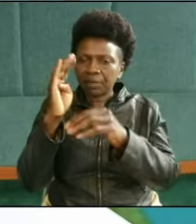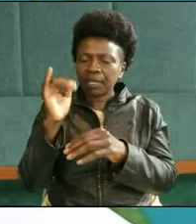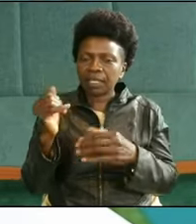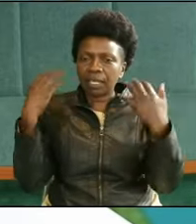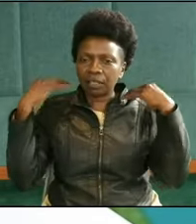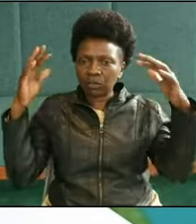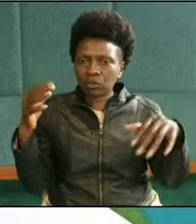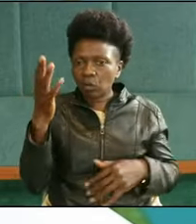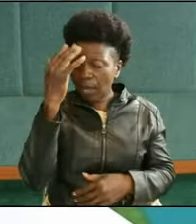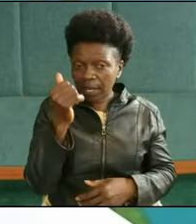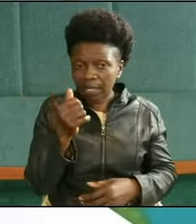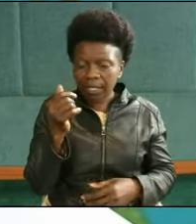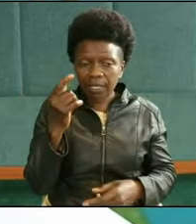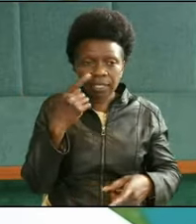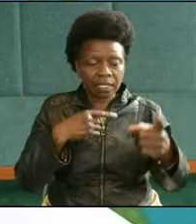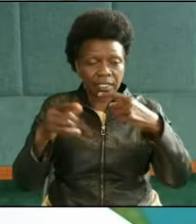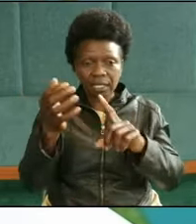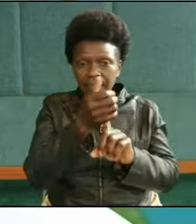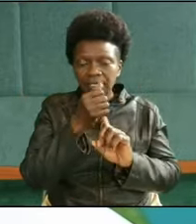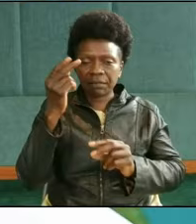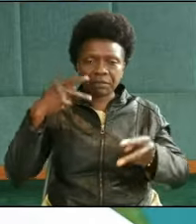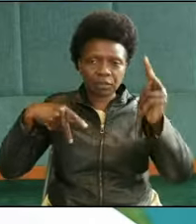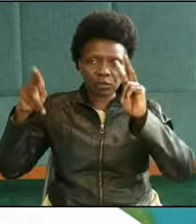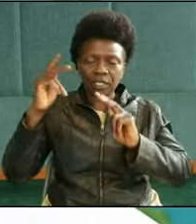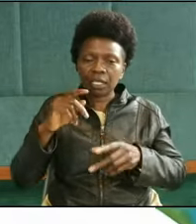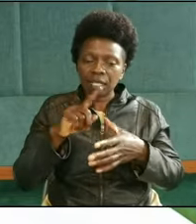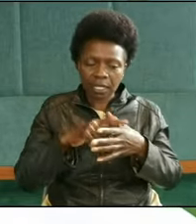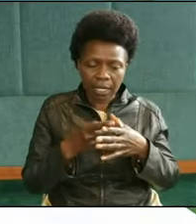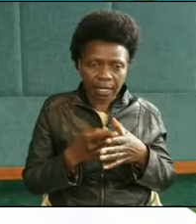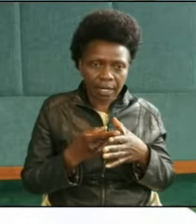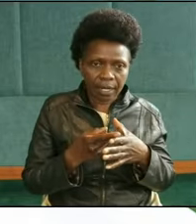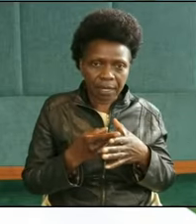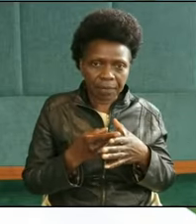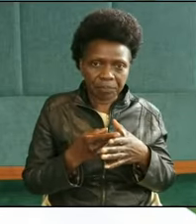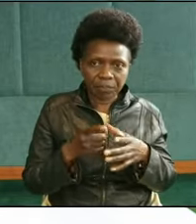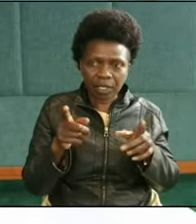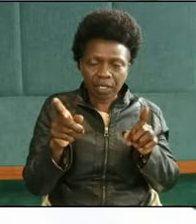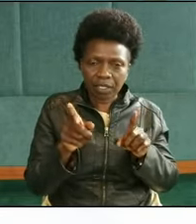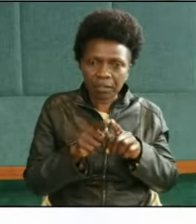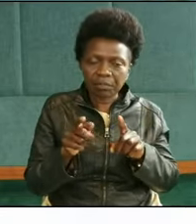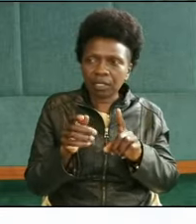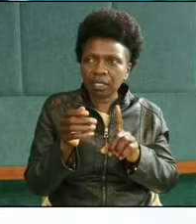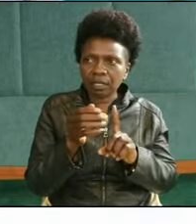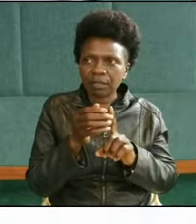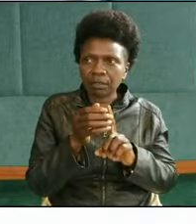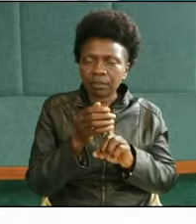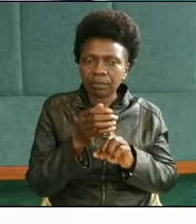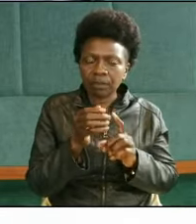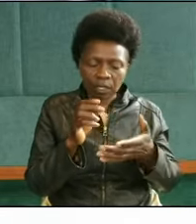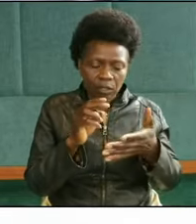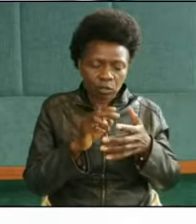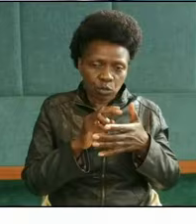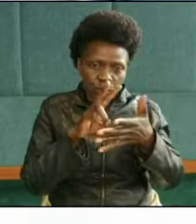because he has achieved a victory. He has achieved. Then, as they have achieved, as you